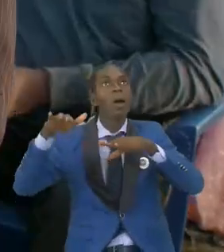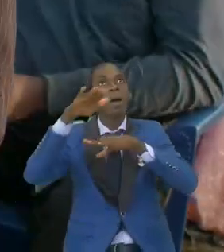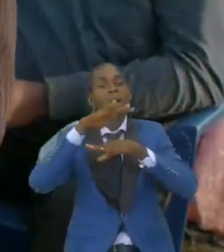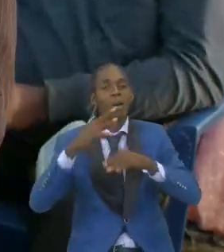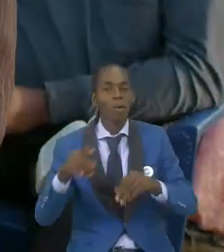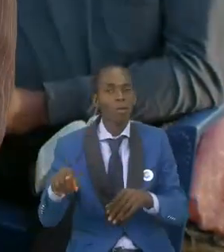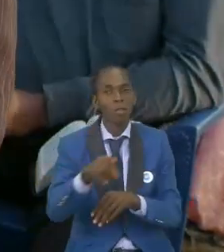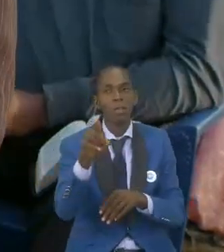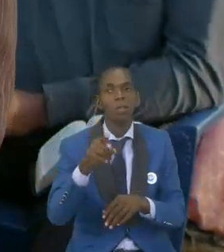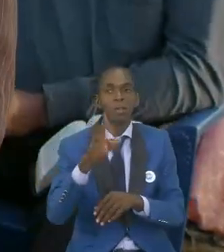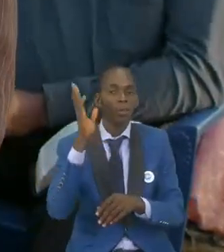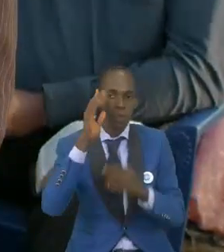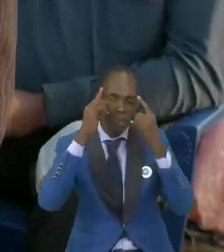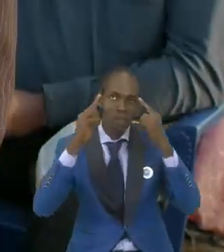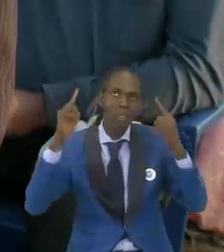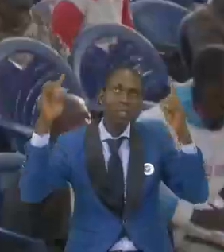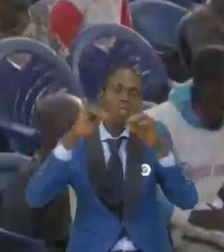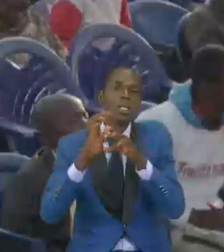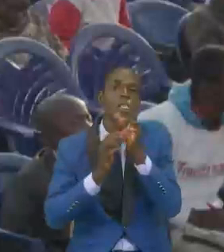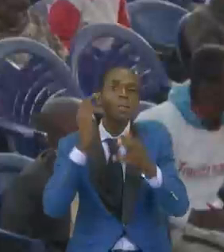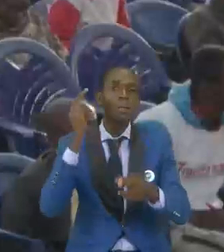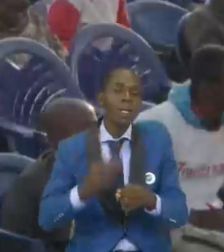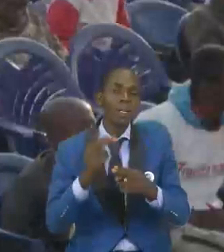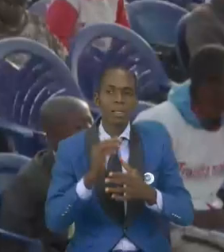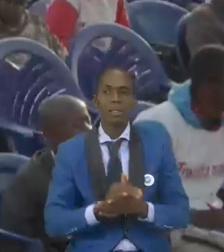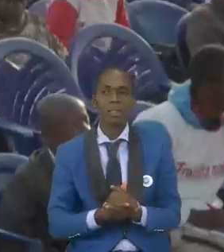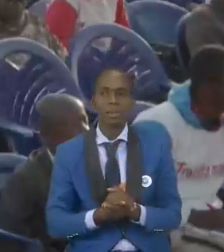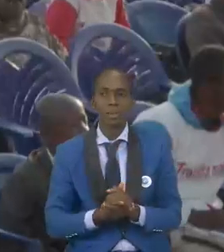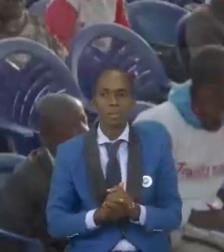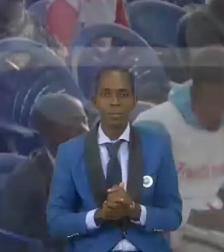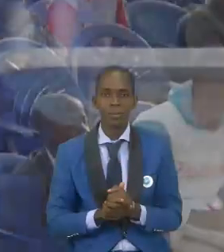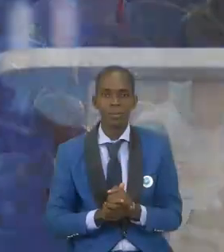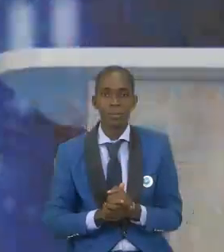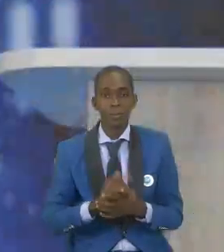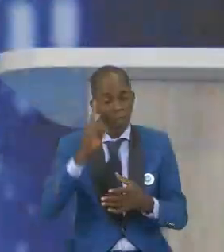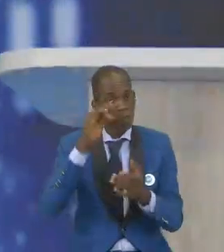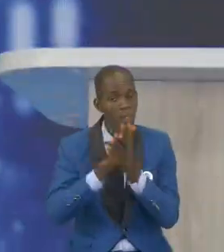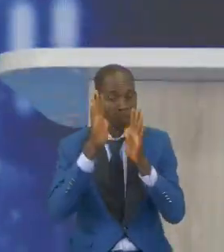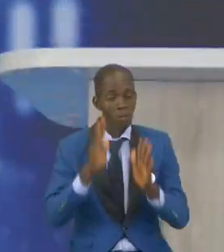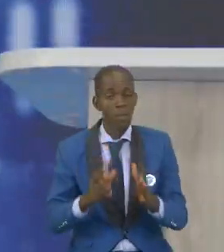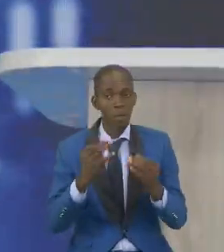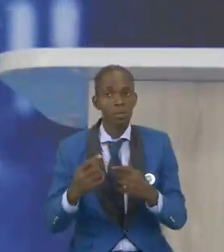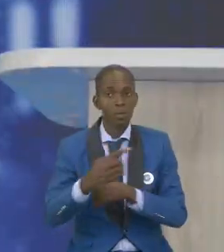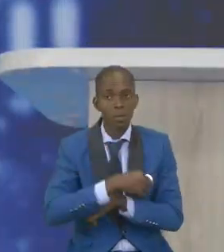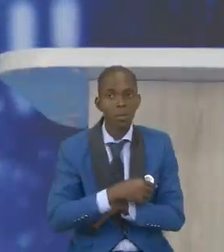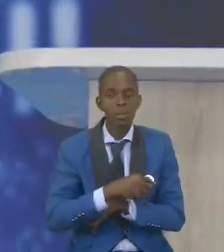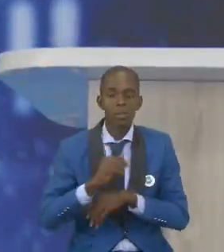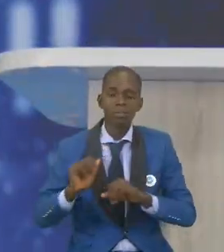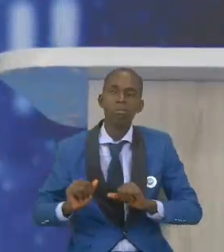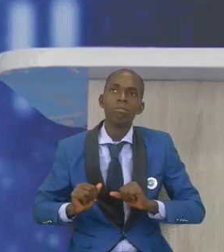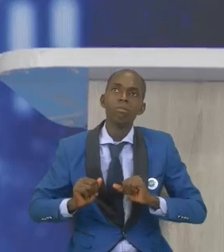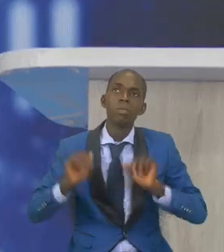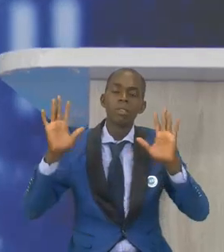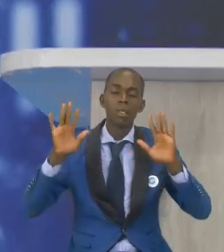will make it in Jesus' name. Believers of today, they give up so